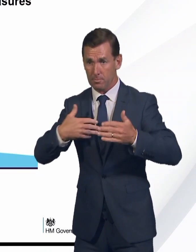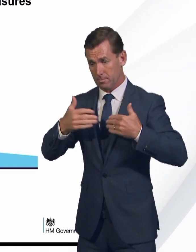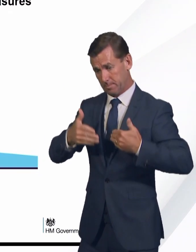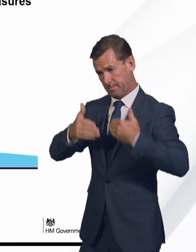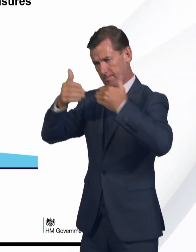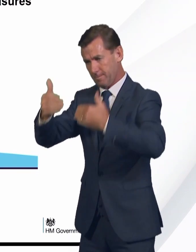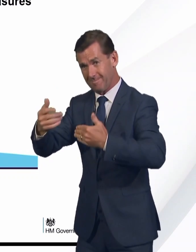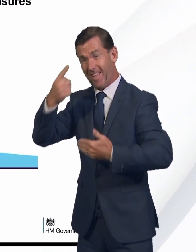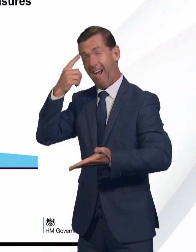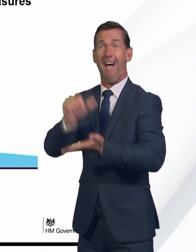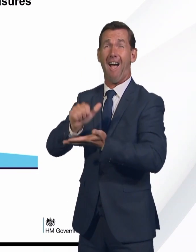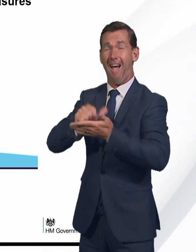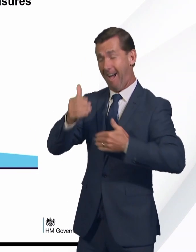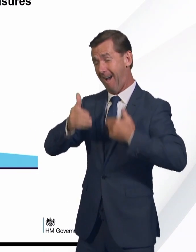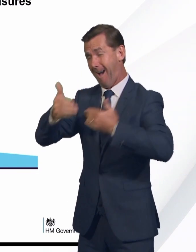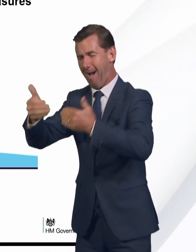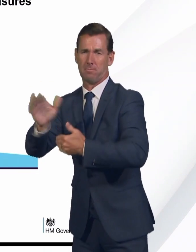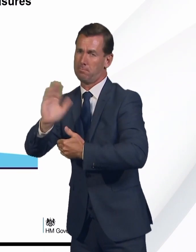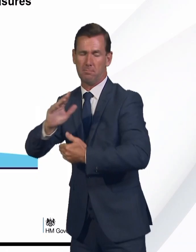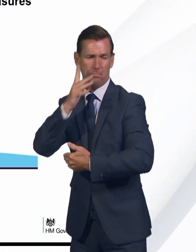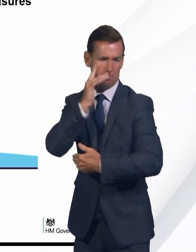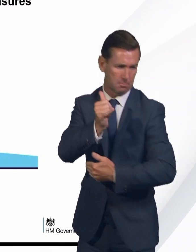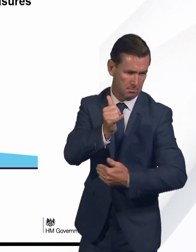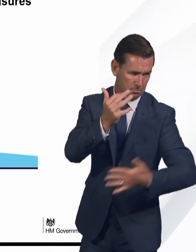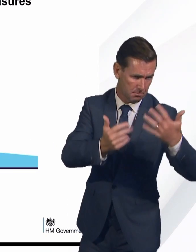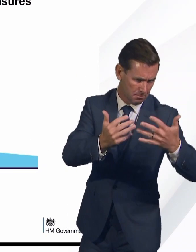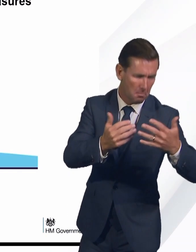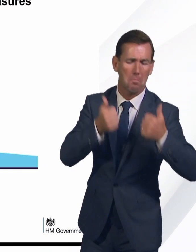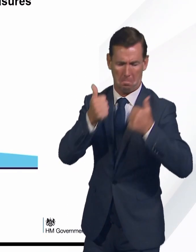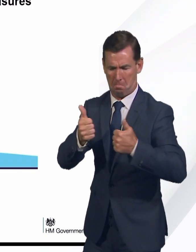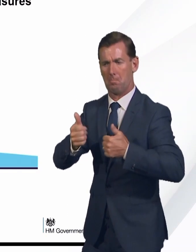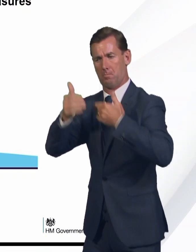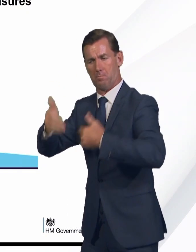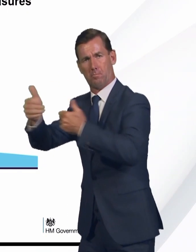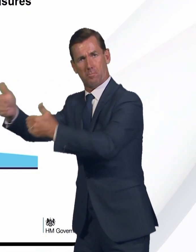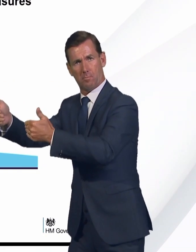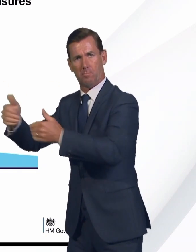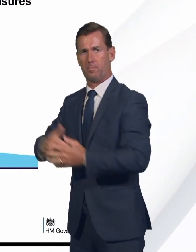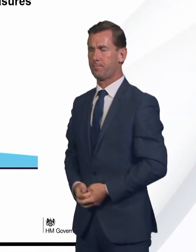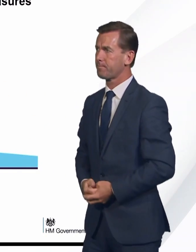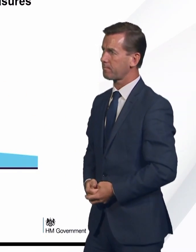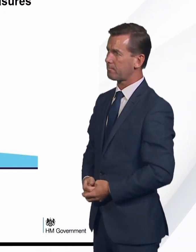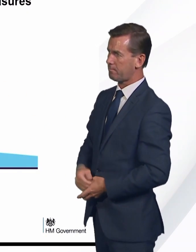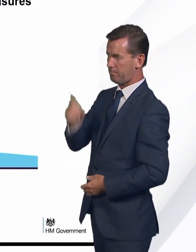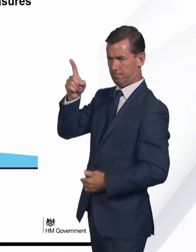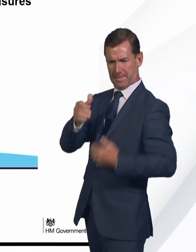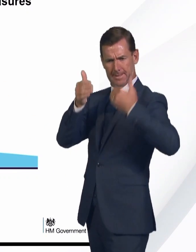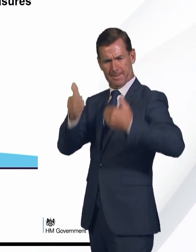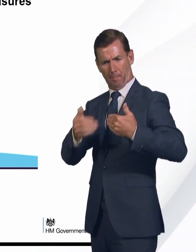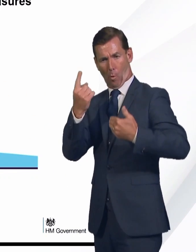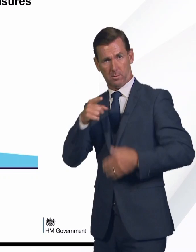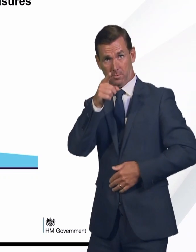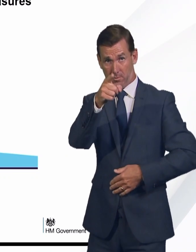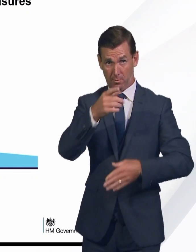when we judge it safe to do so. In the first step, as of this week, if you work but can't work